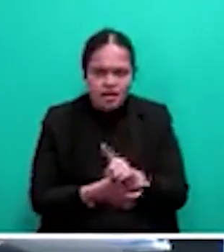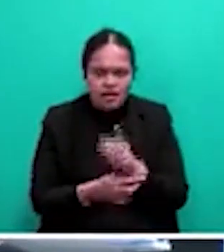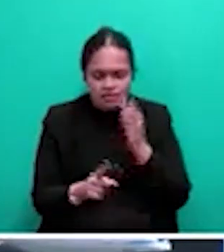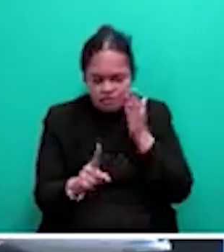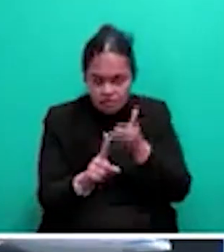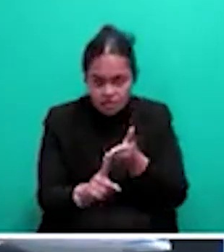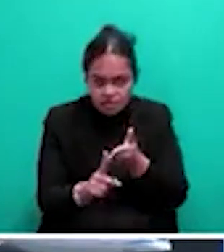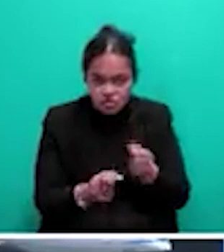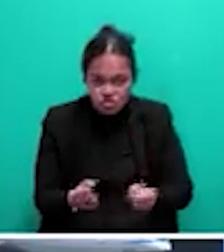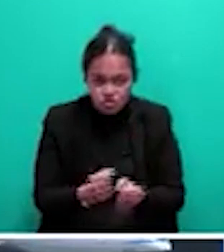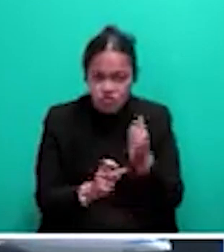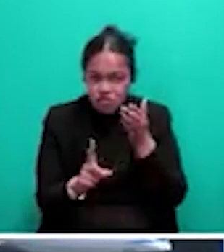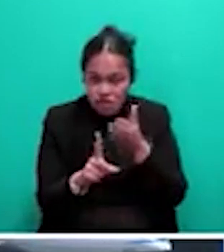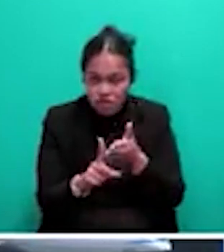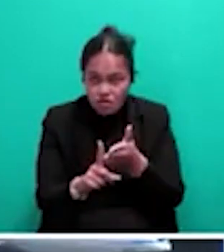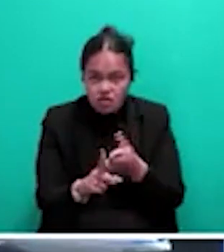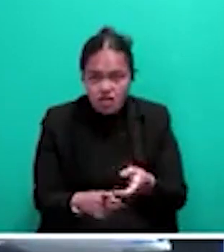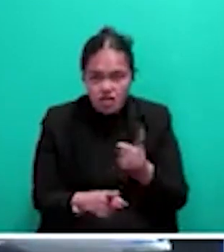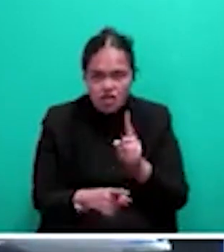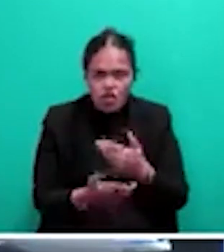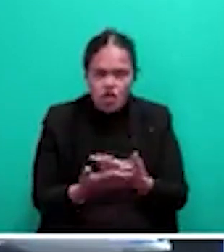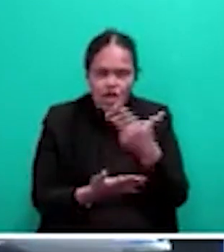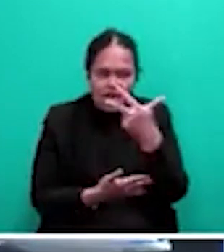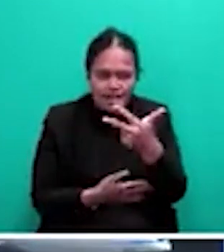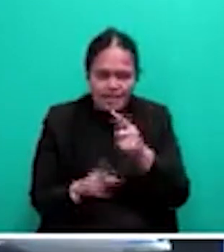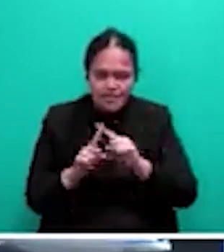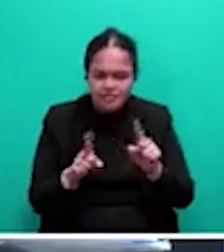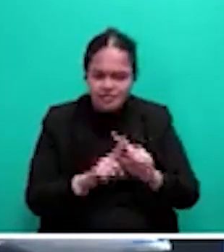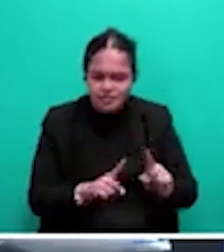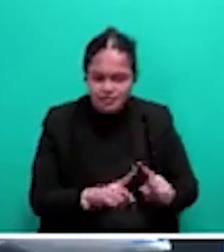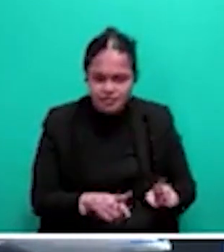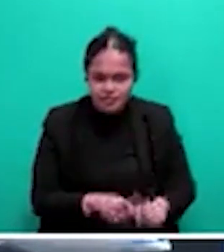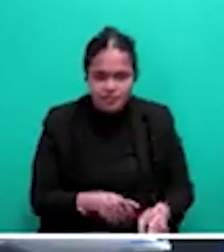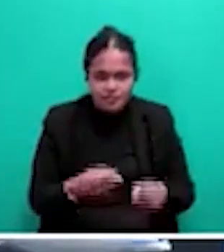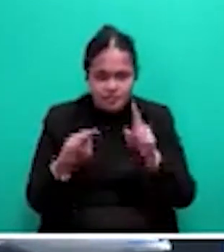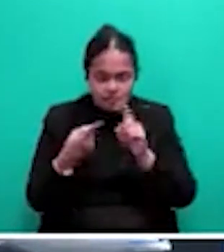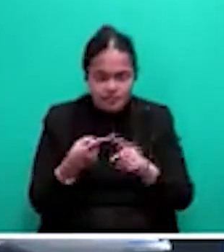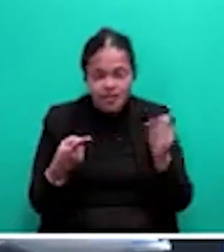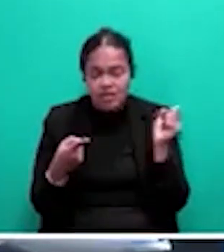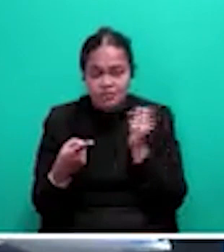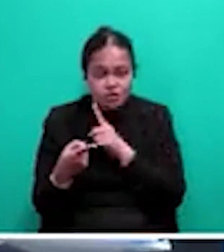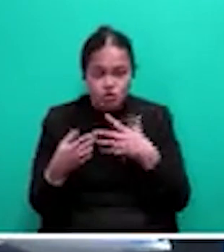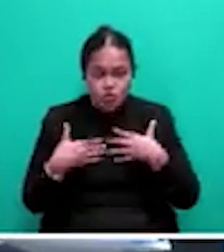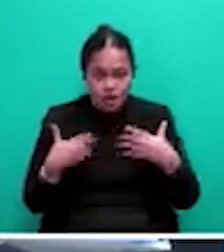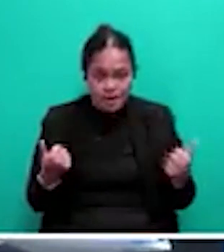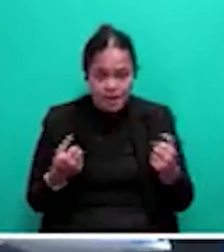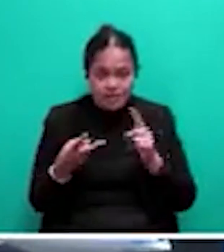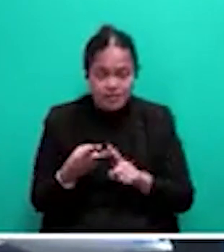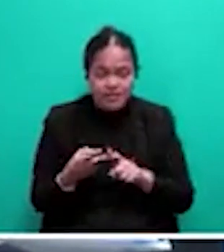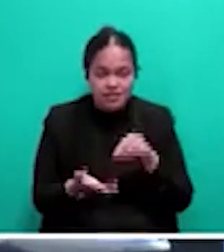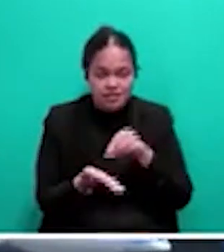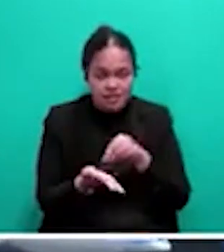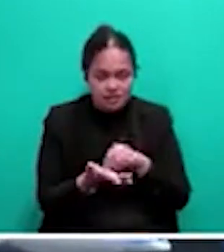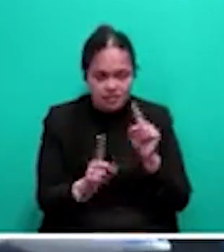direction on 8 thematical areas, namely spiritual well-being and service-centered,